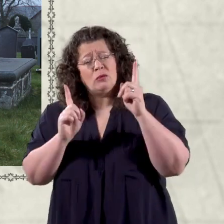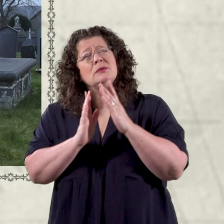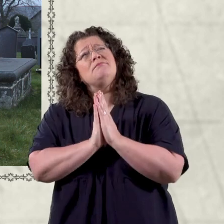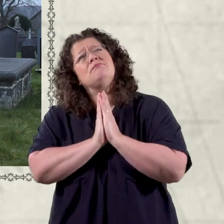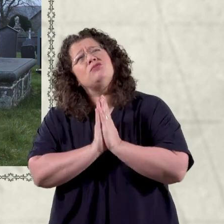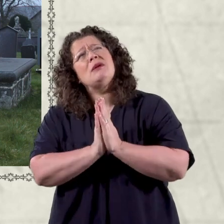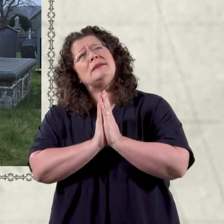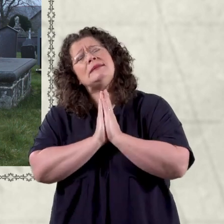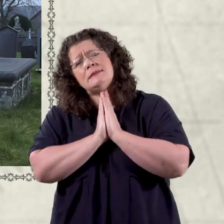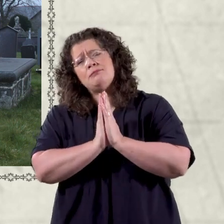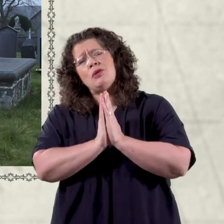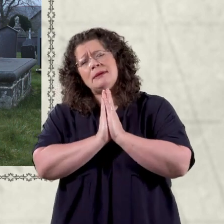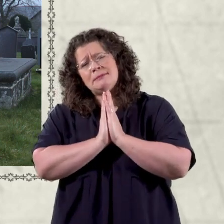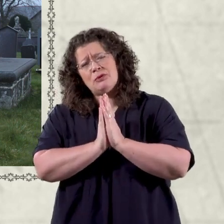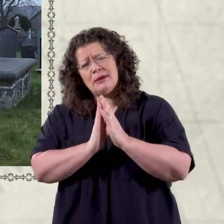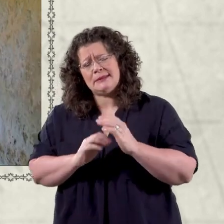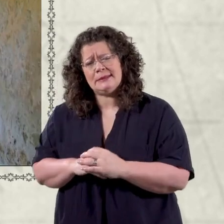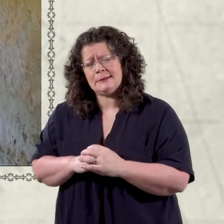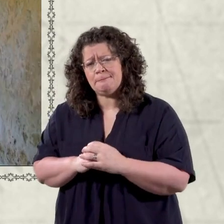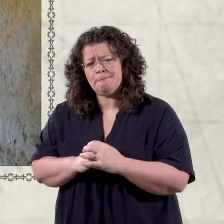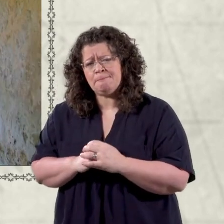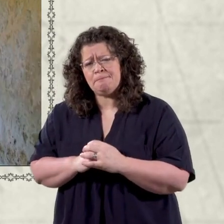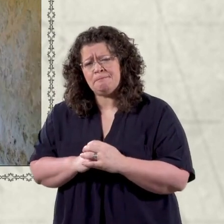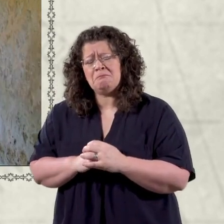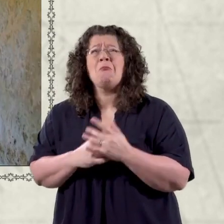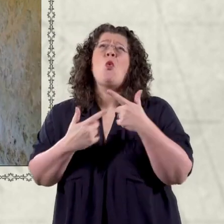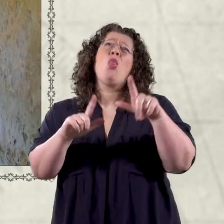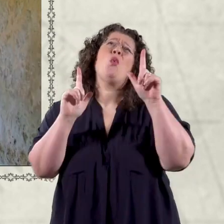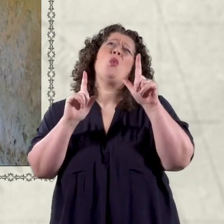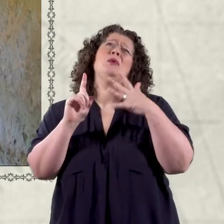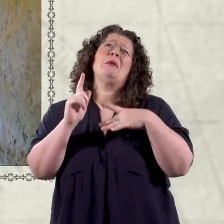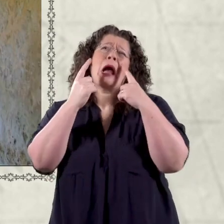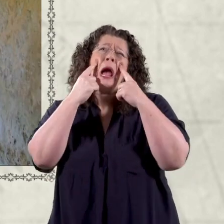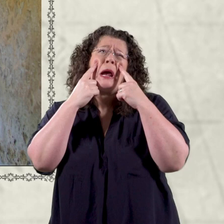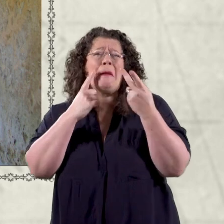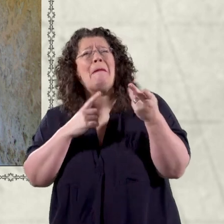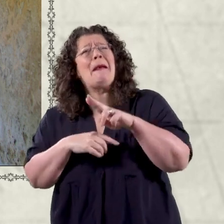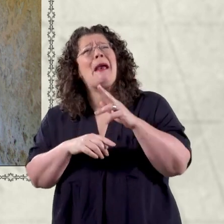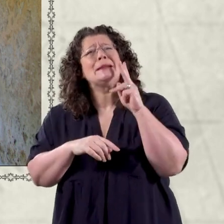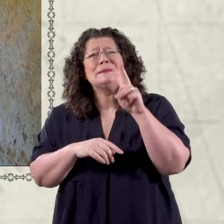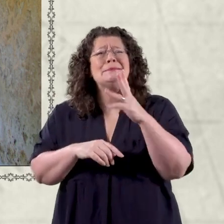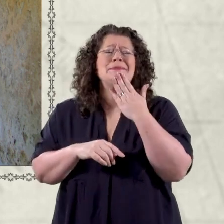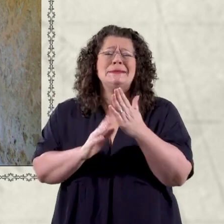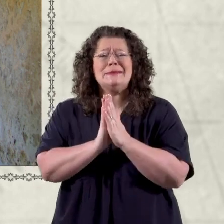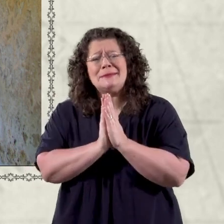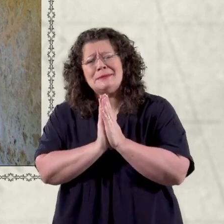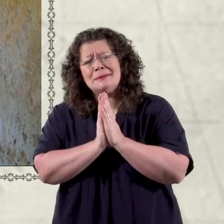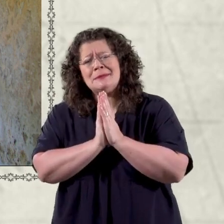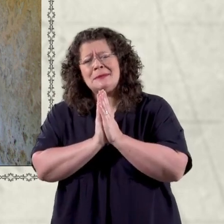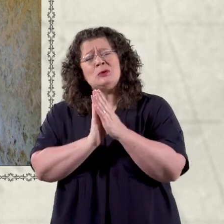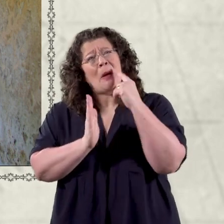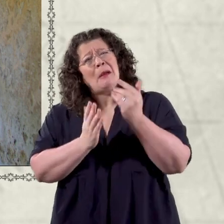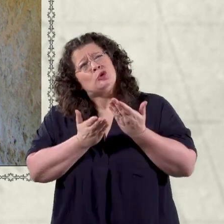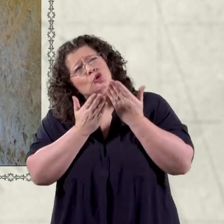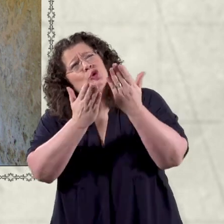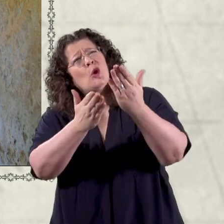and prayed to God. "O Lord, return my eyesight so that I can serve you to the best